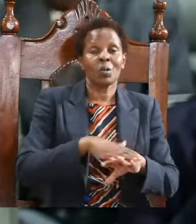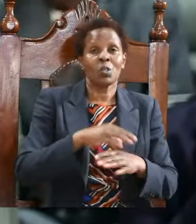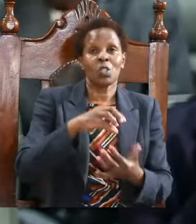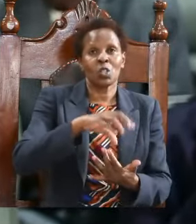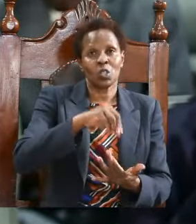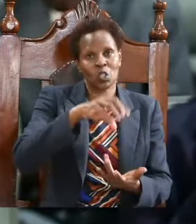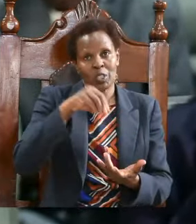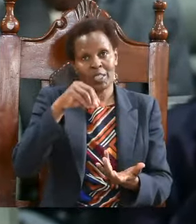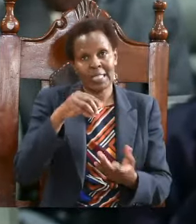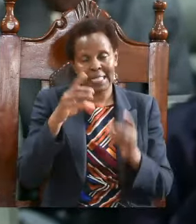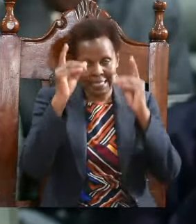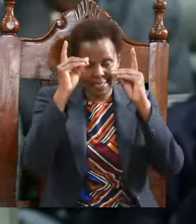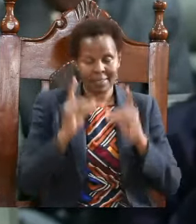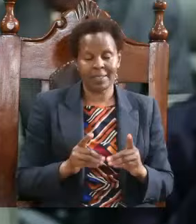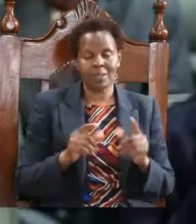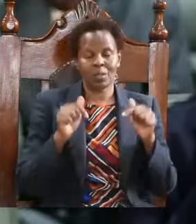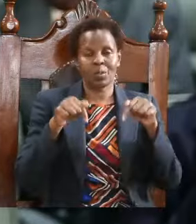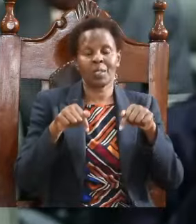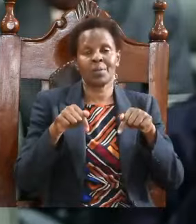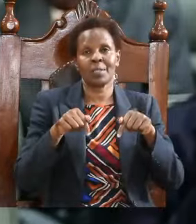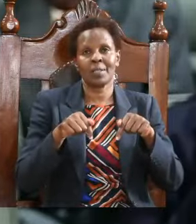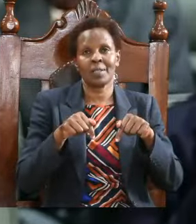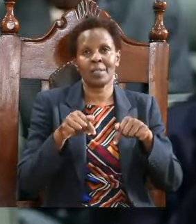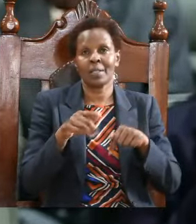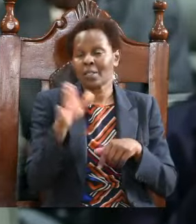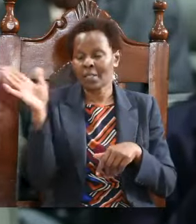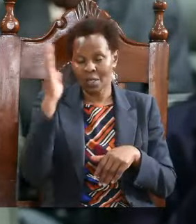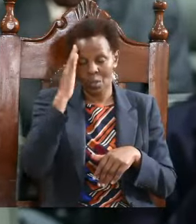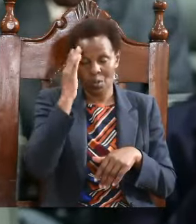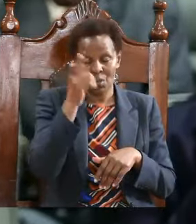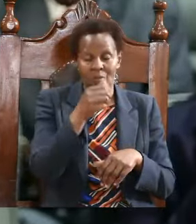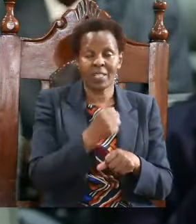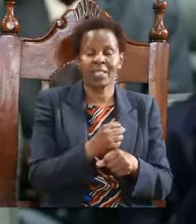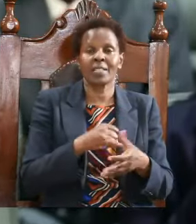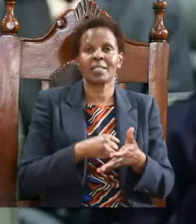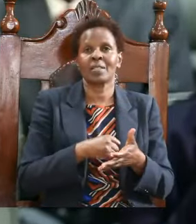Make a what? And I know you have meant. Number two,